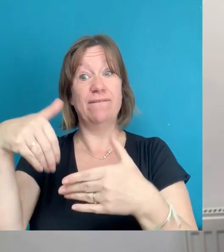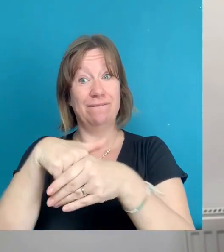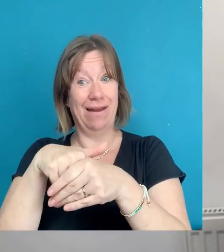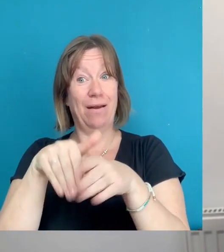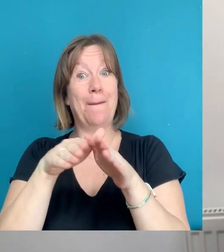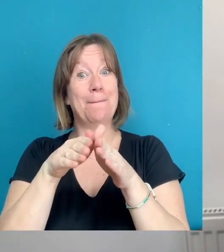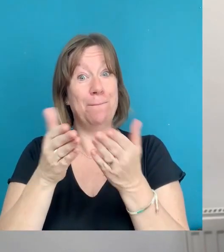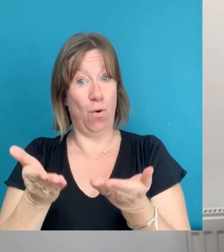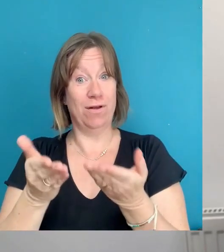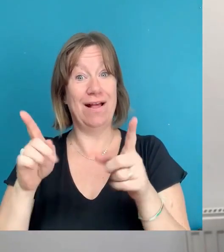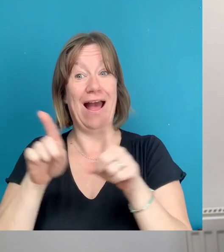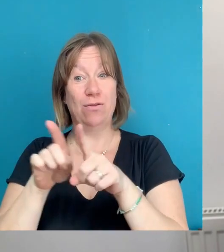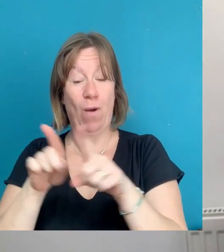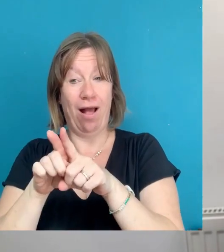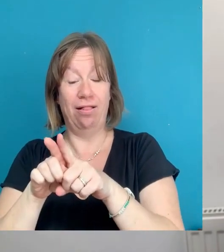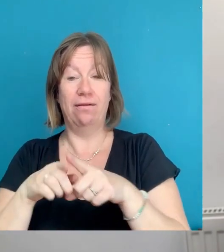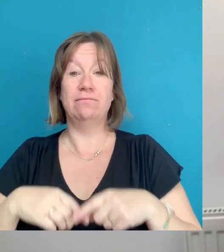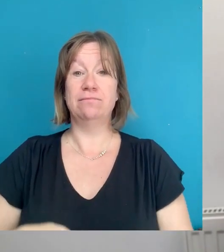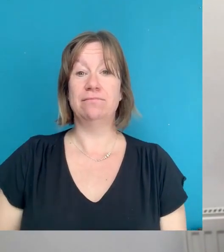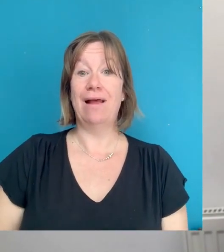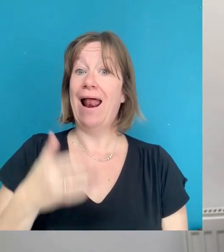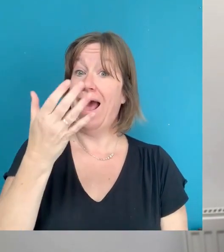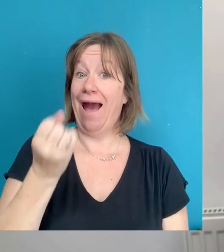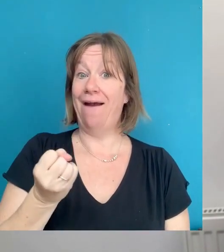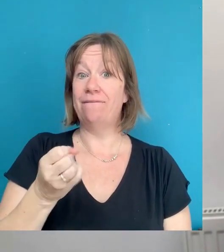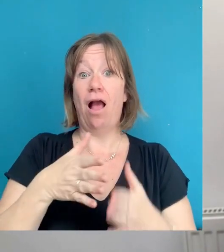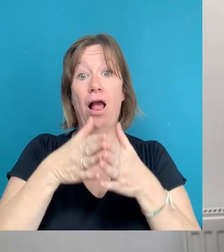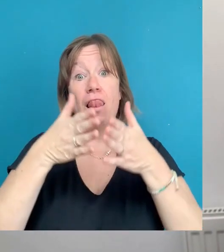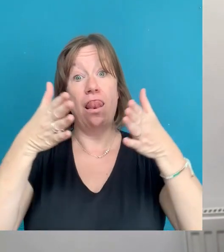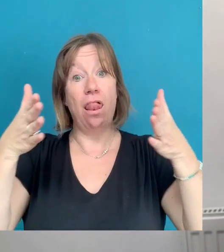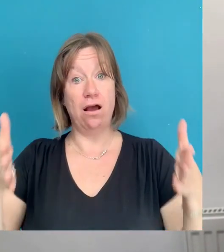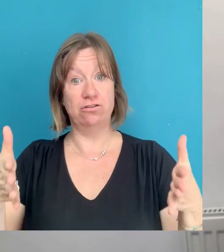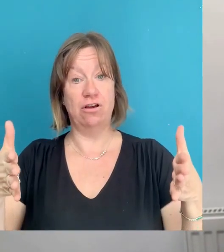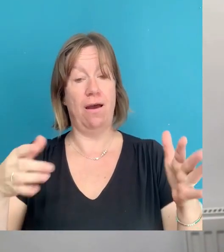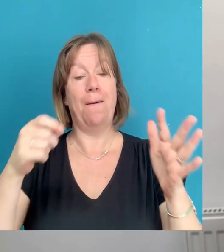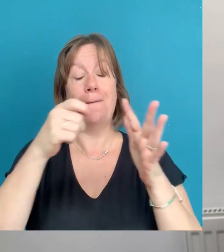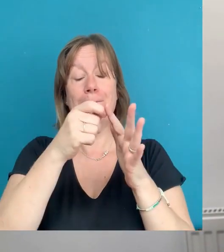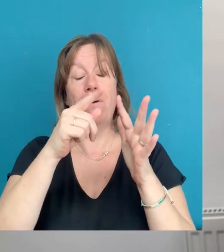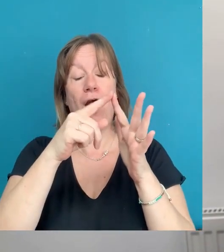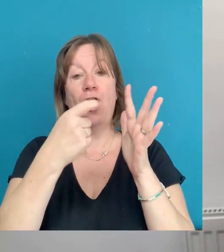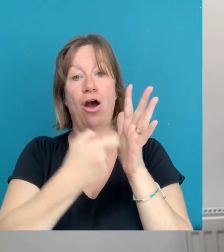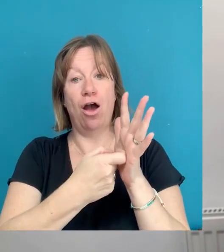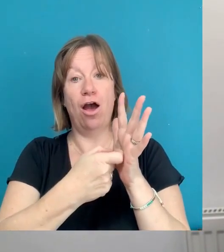press, also fit into my books. I have a large sheet of Perspex here,